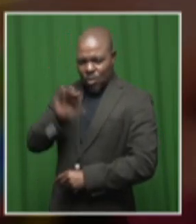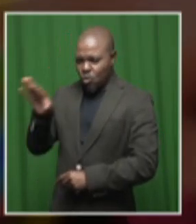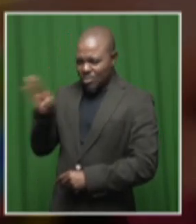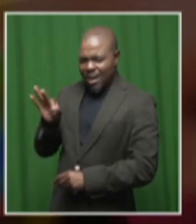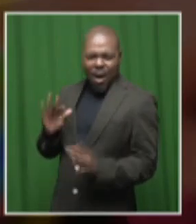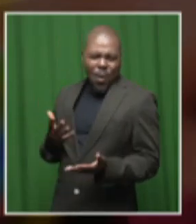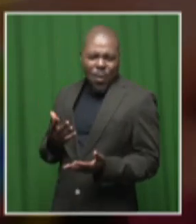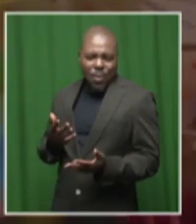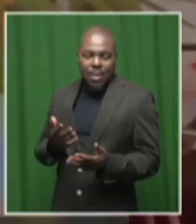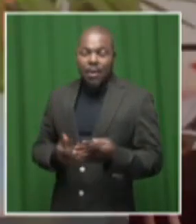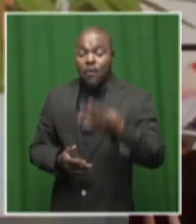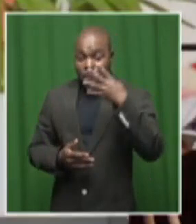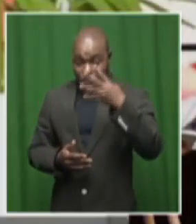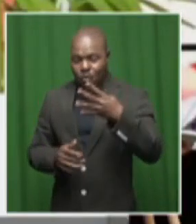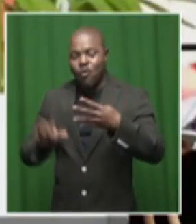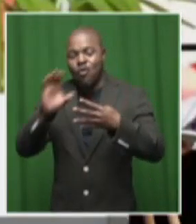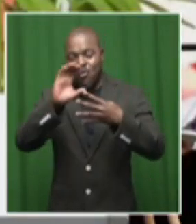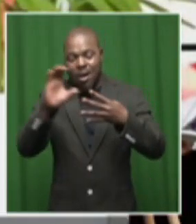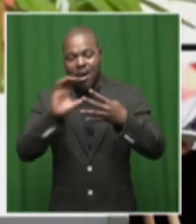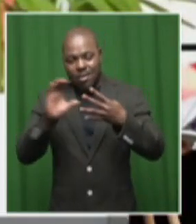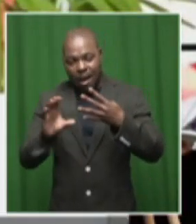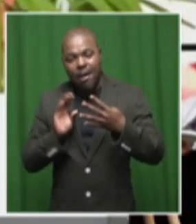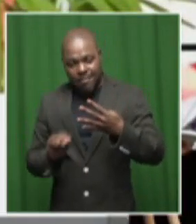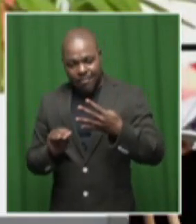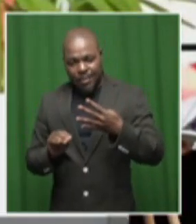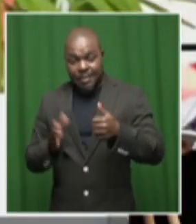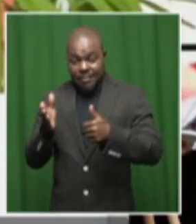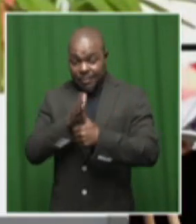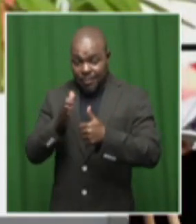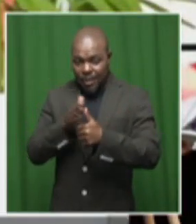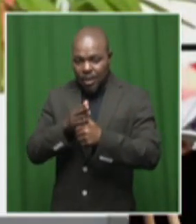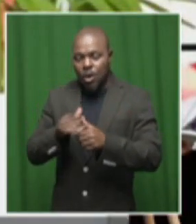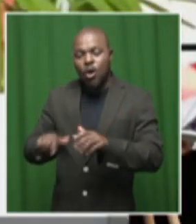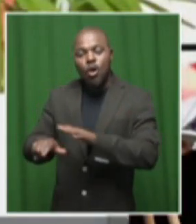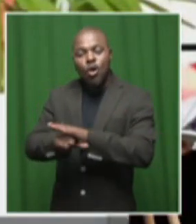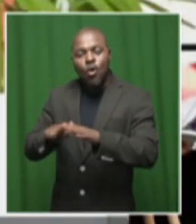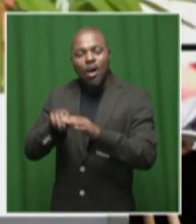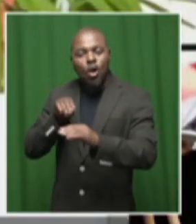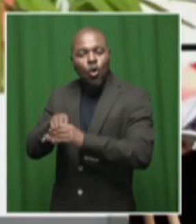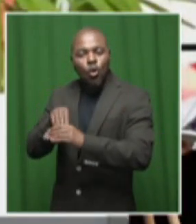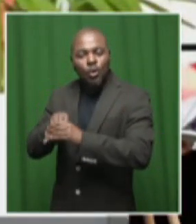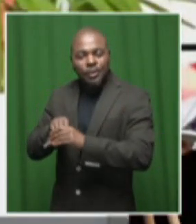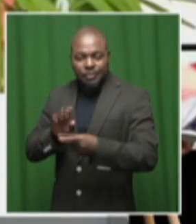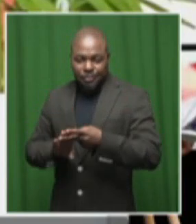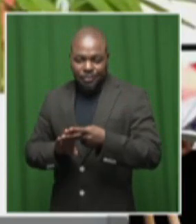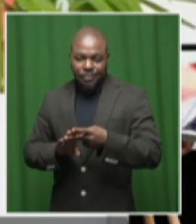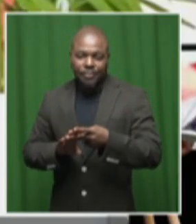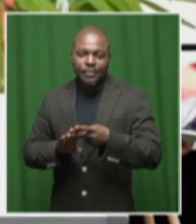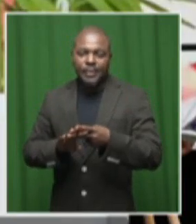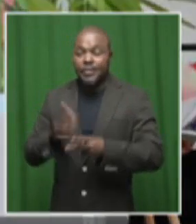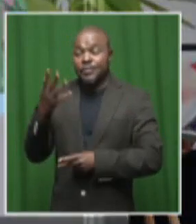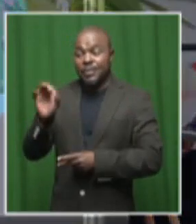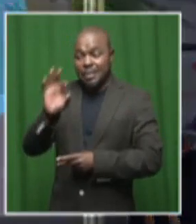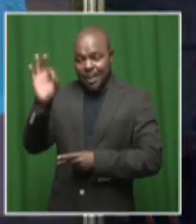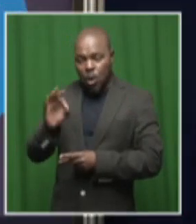All right, so we've got 4 criteria that we look at. Firstly is local content. Yes. And we say